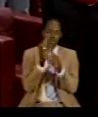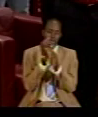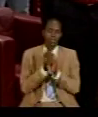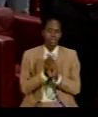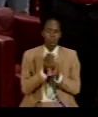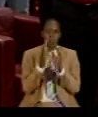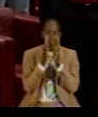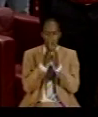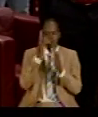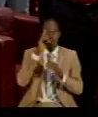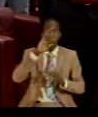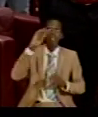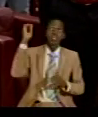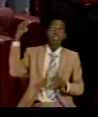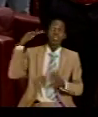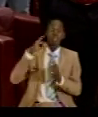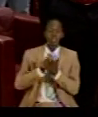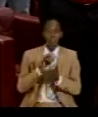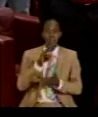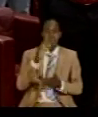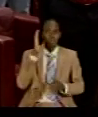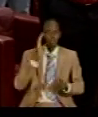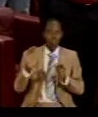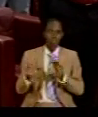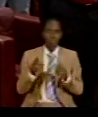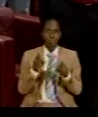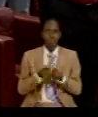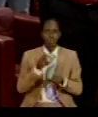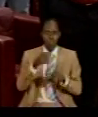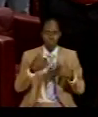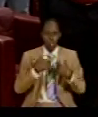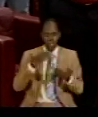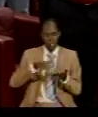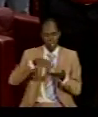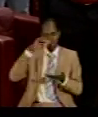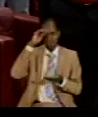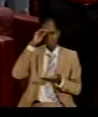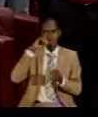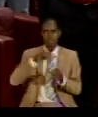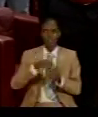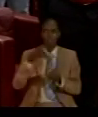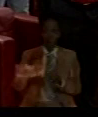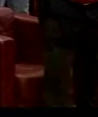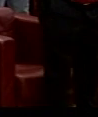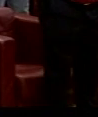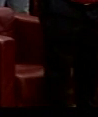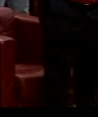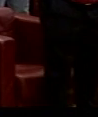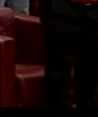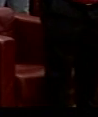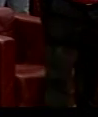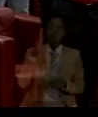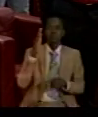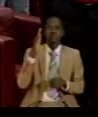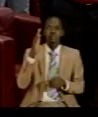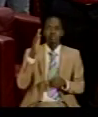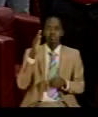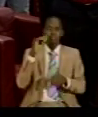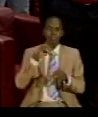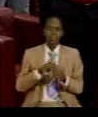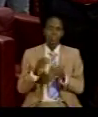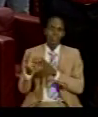for grace that you will do as you have learned in the Word of God.